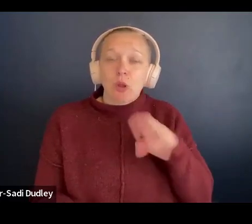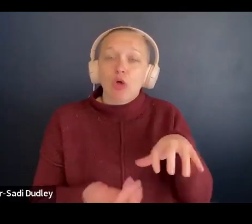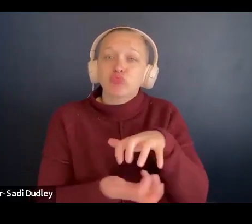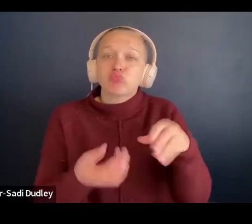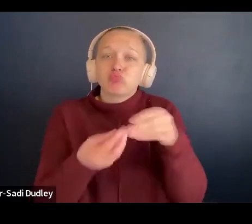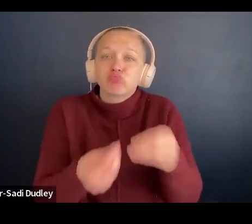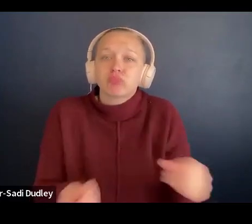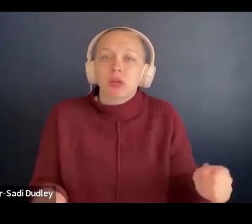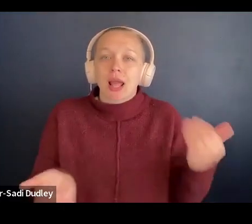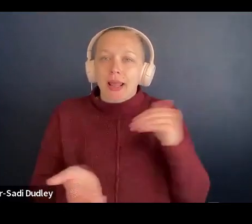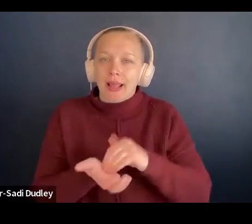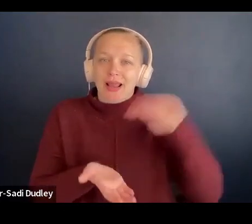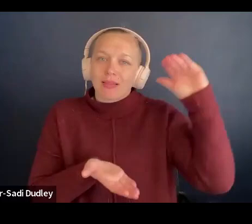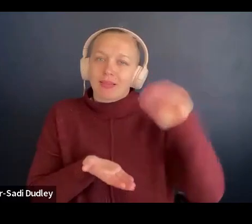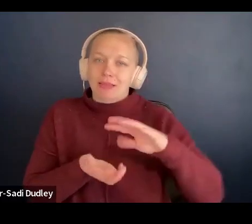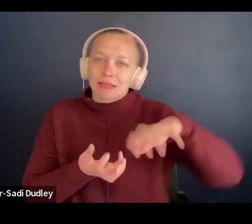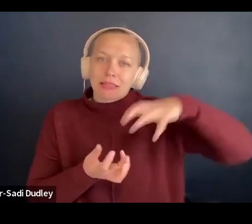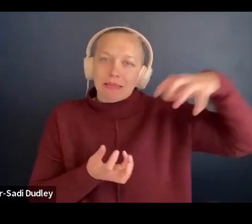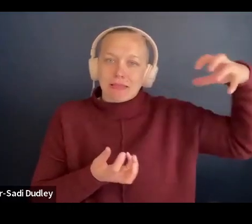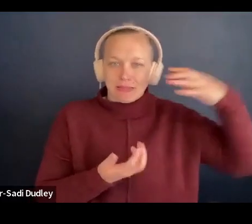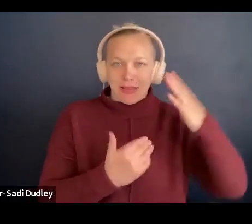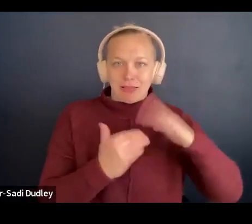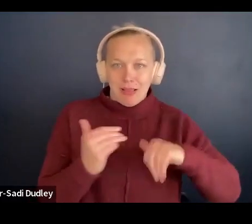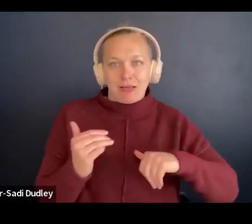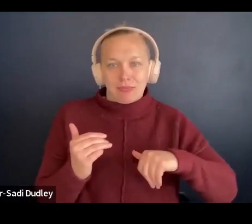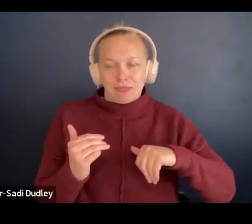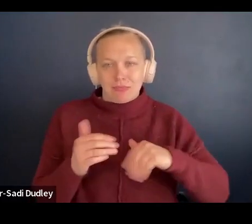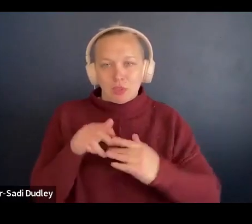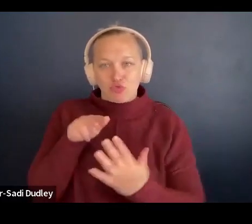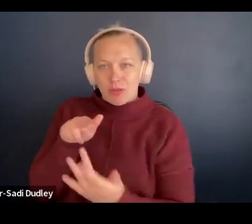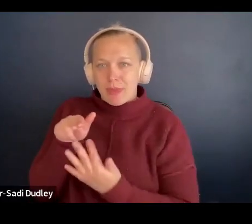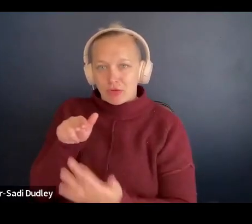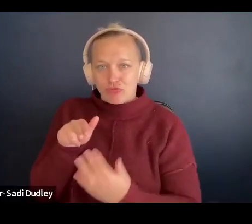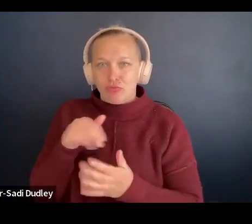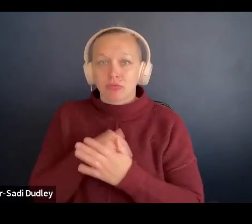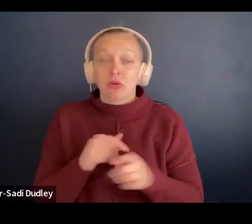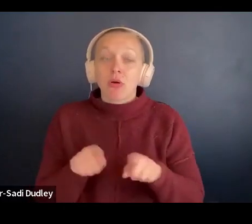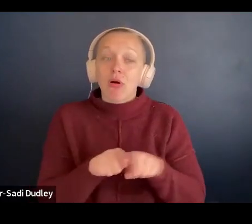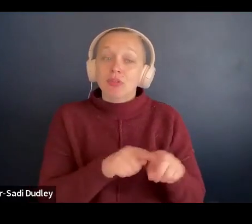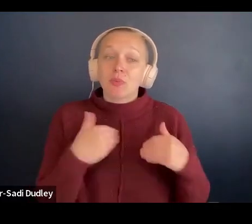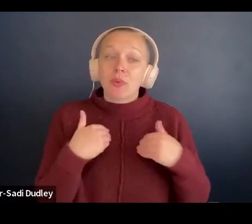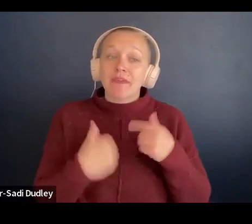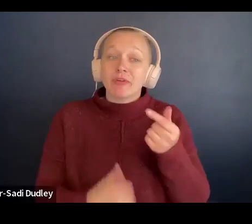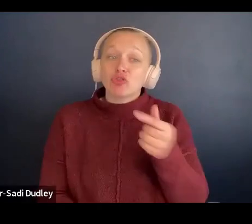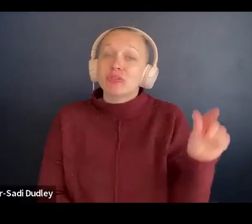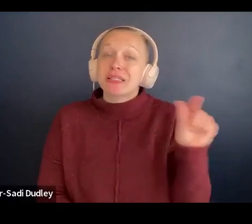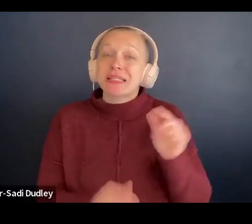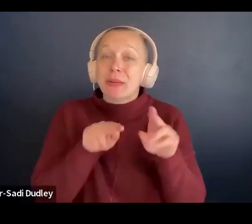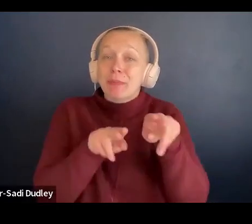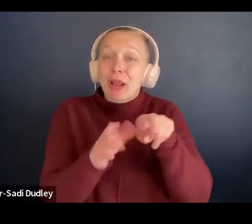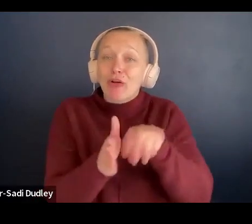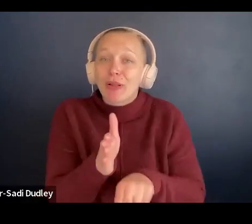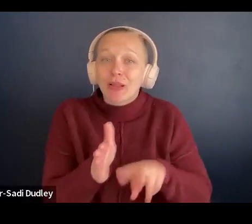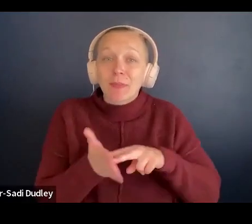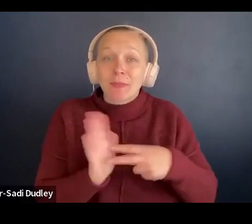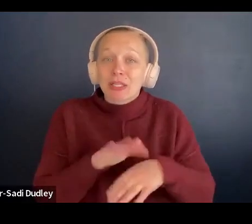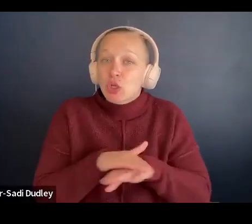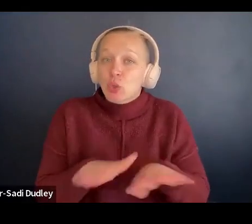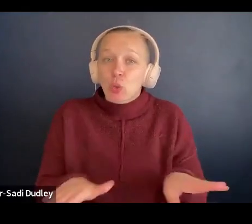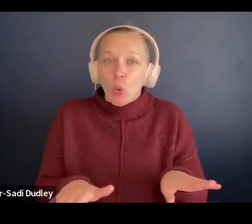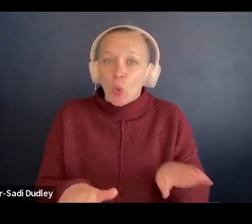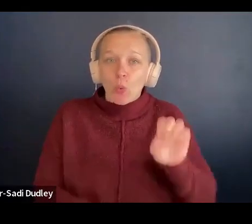greenhouse gases than cremation. There's also green burial, and this includes no embalming. Usually